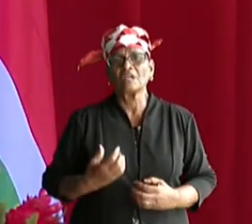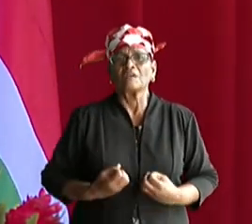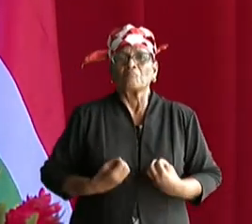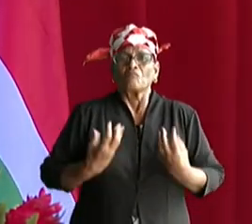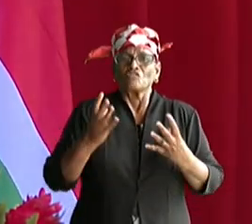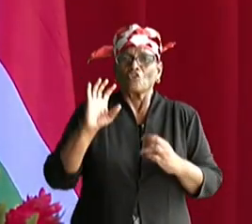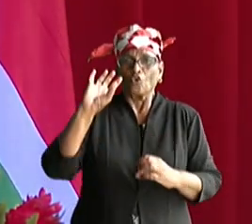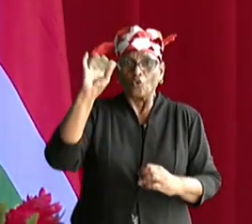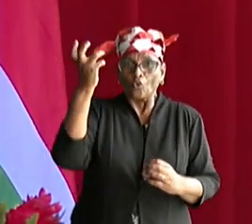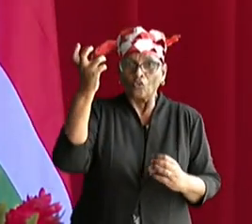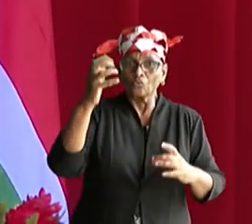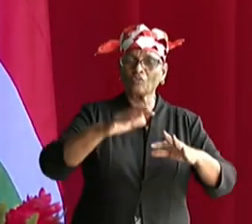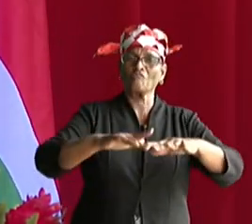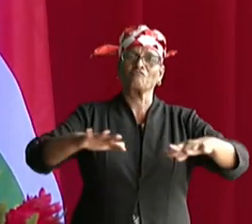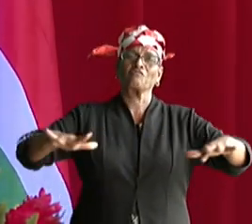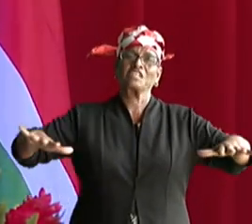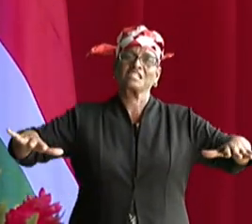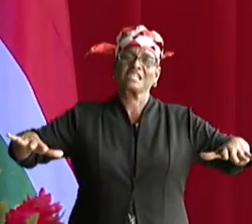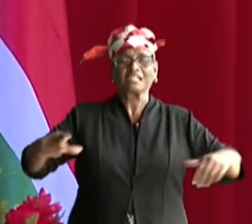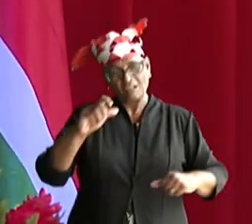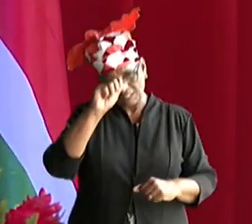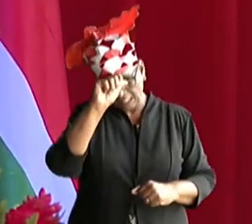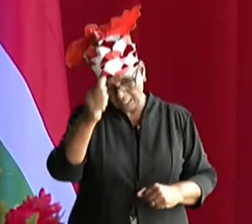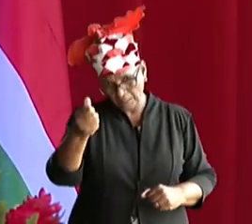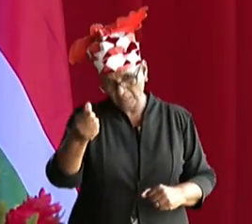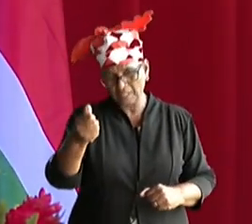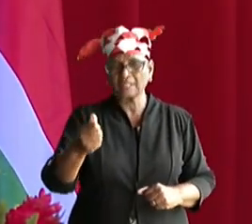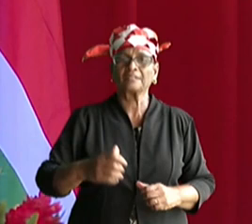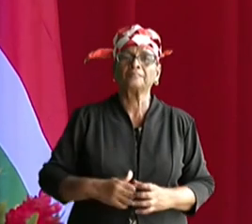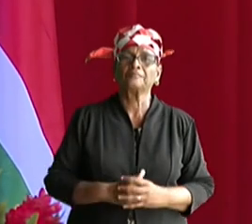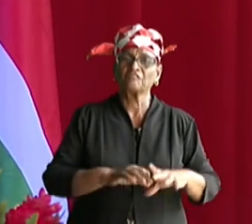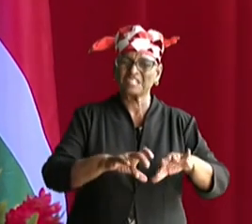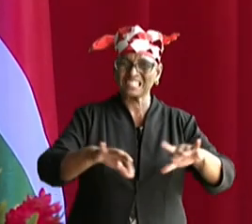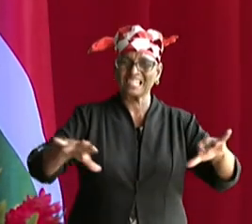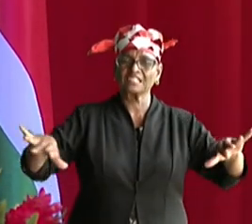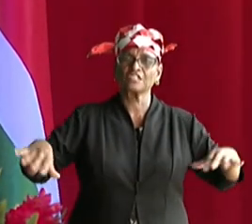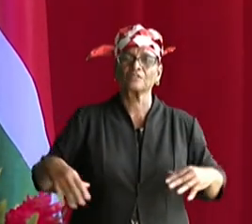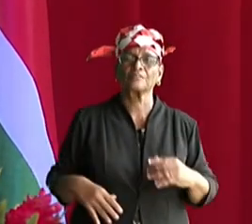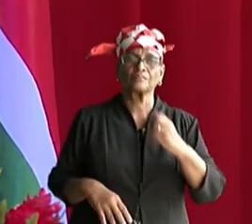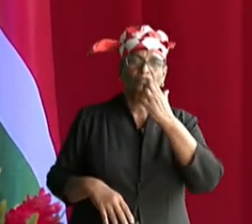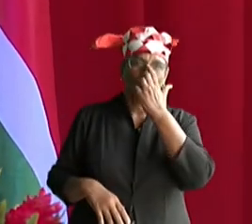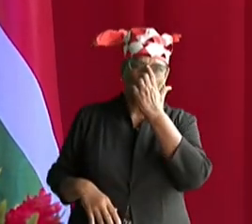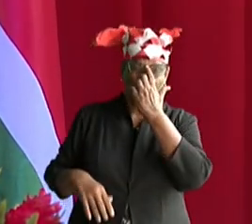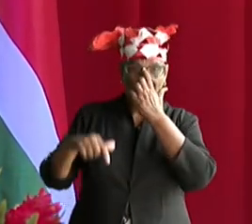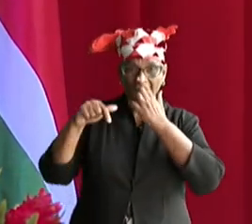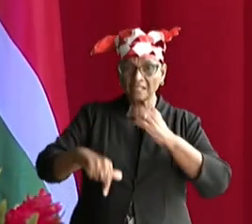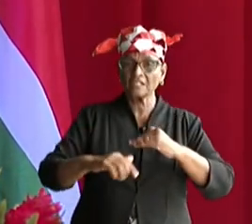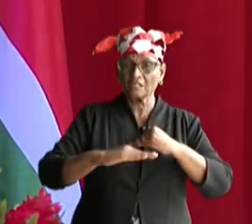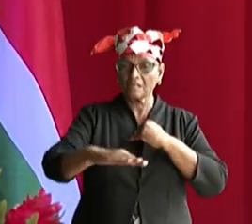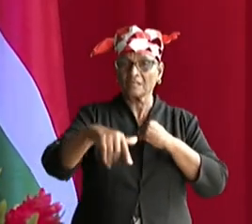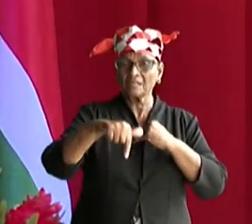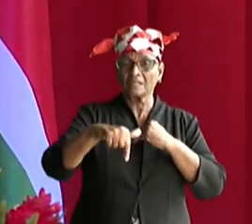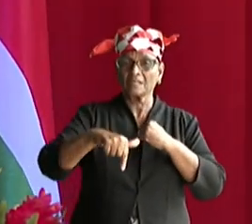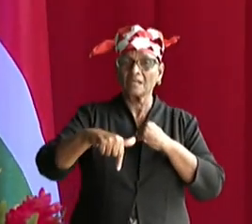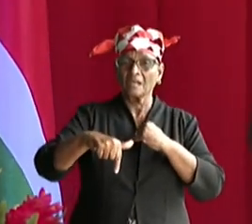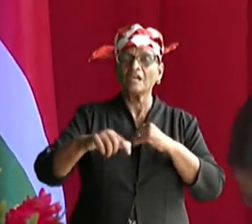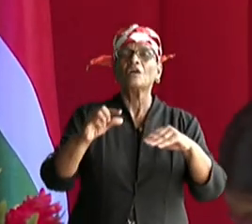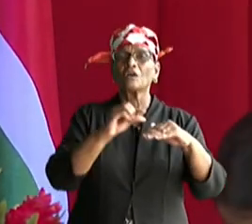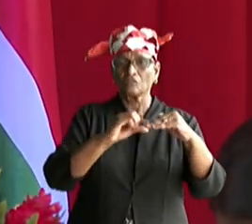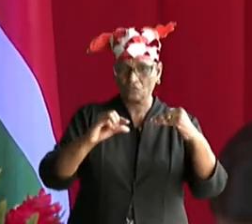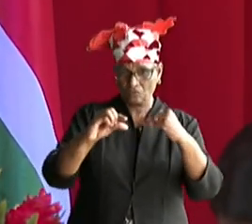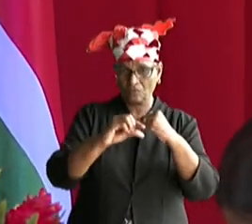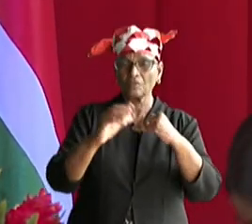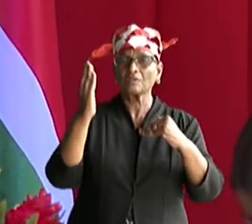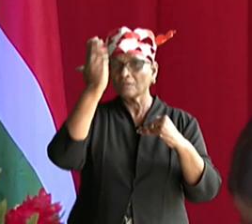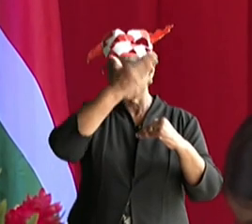multicultural society which respects diversity. On this continent, Guyana and